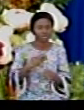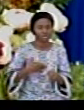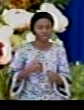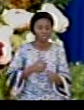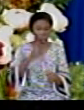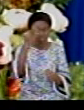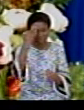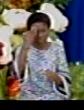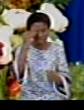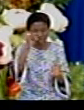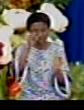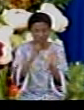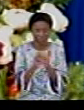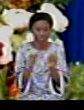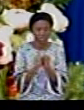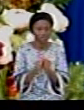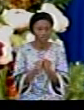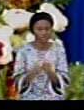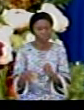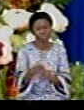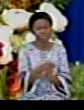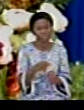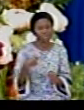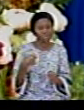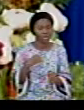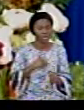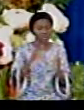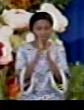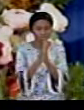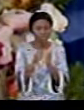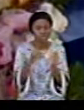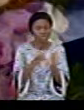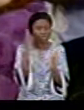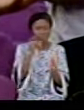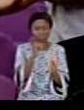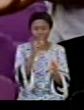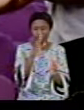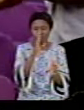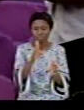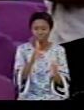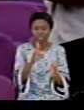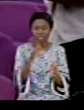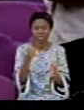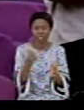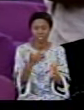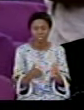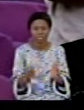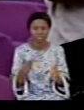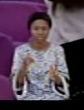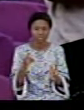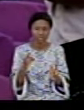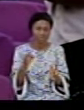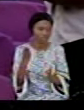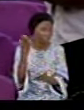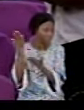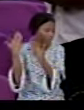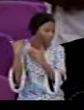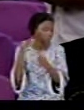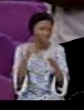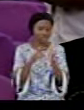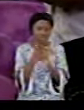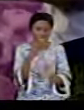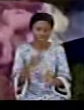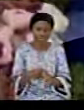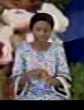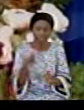identity, it will not become a thing of the past in Jesus' name. The affection